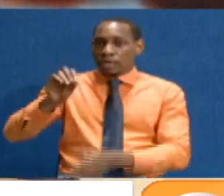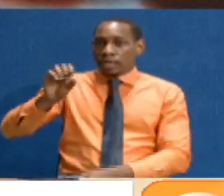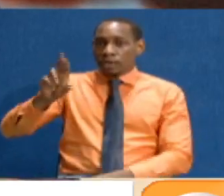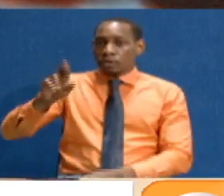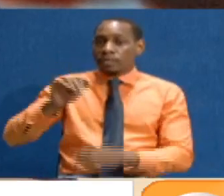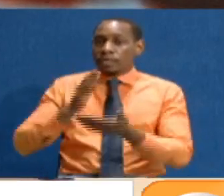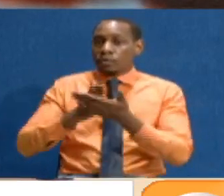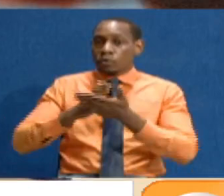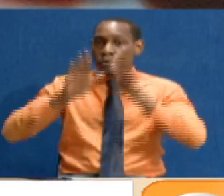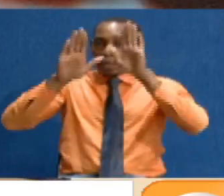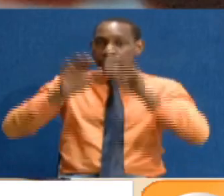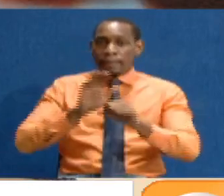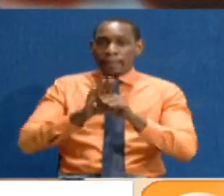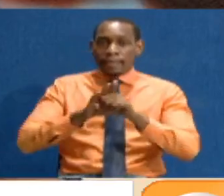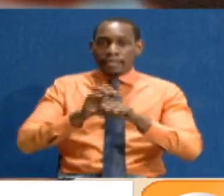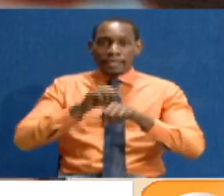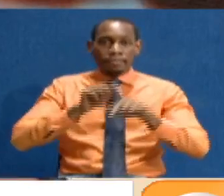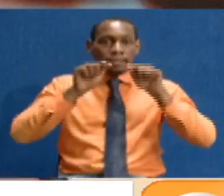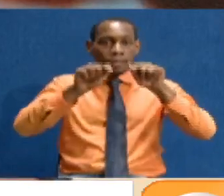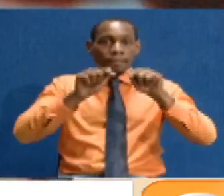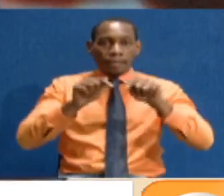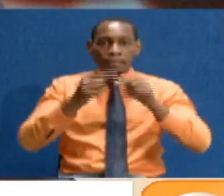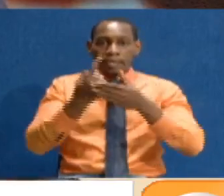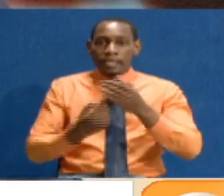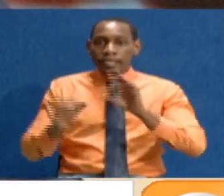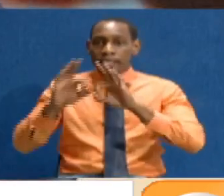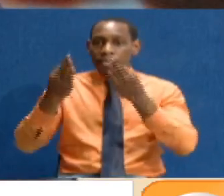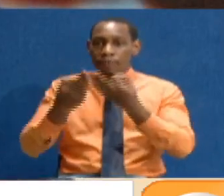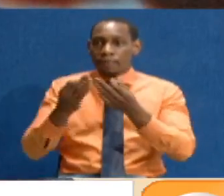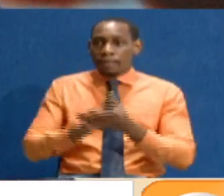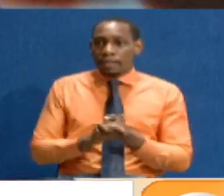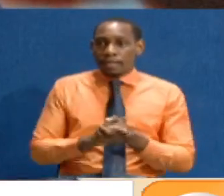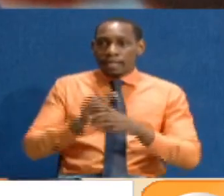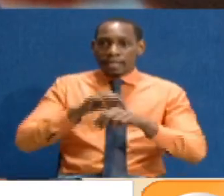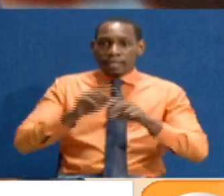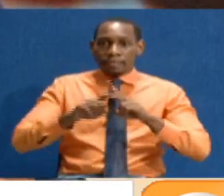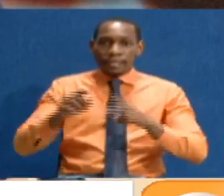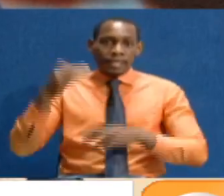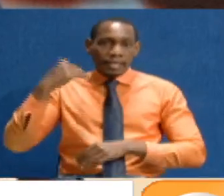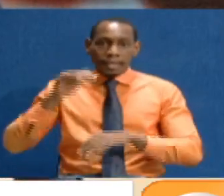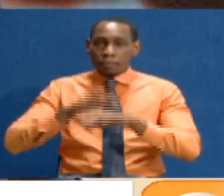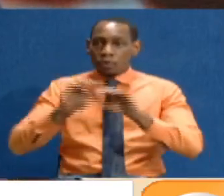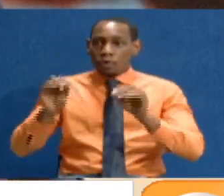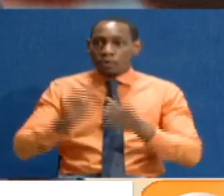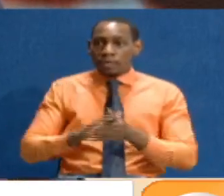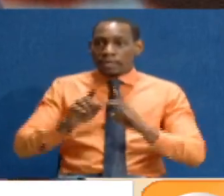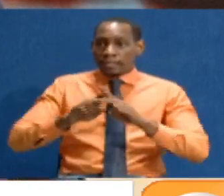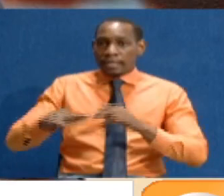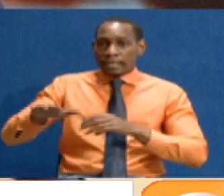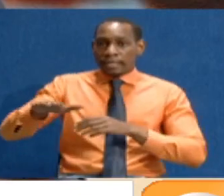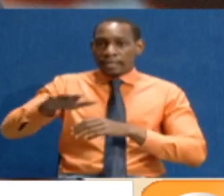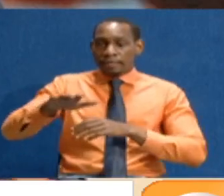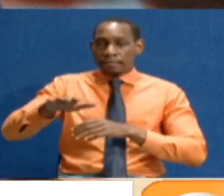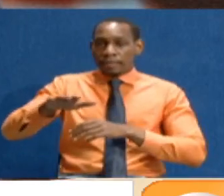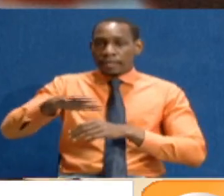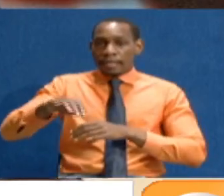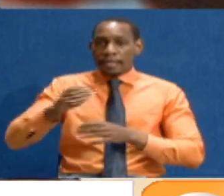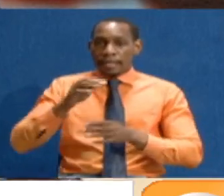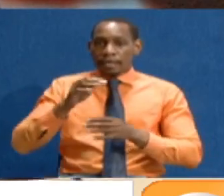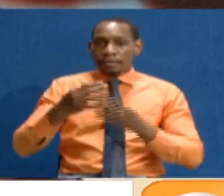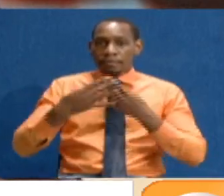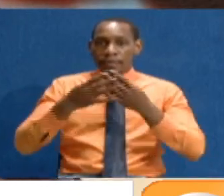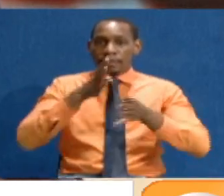Many times we've blamed single families. I was in prison. I know the kind of, when we started Crime Sipoa, we started on death row of committee. And it was